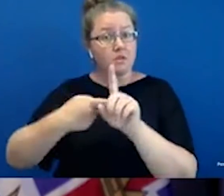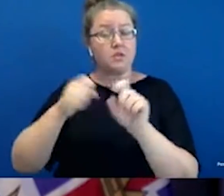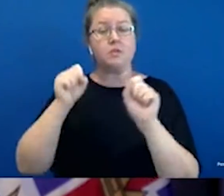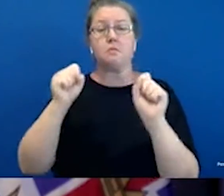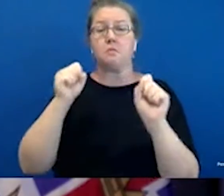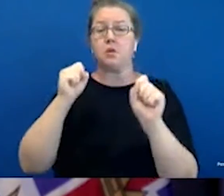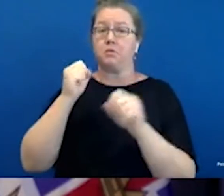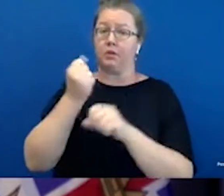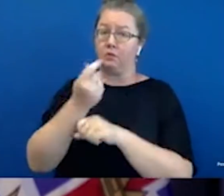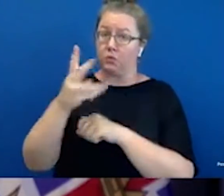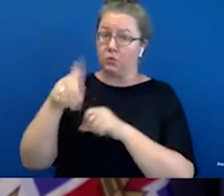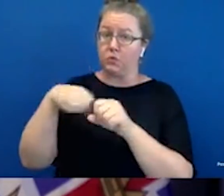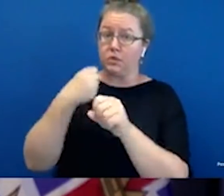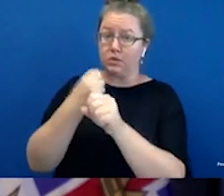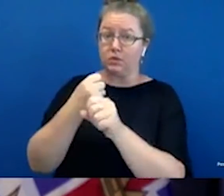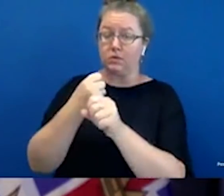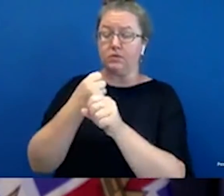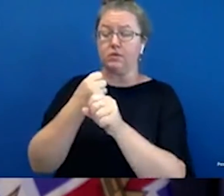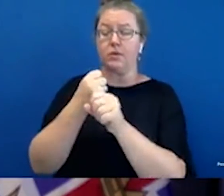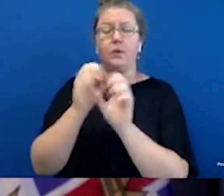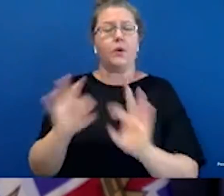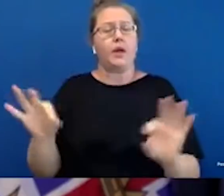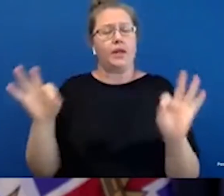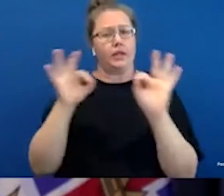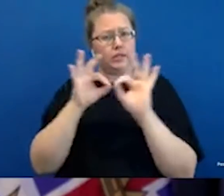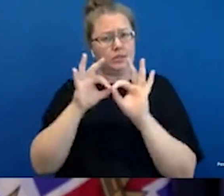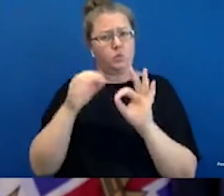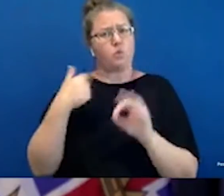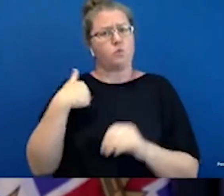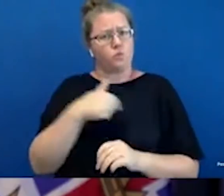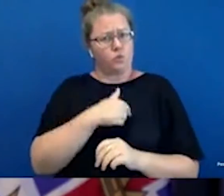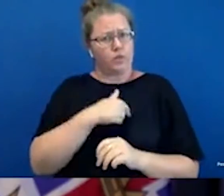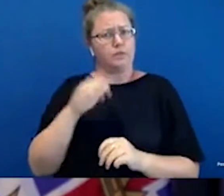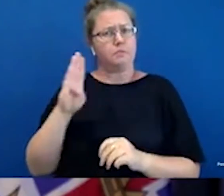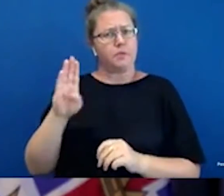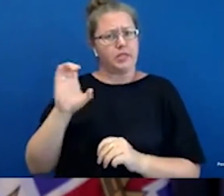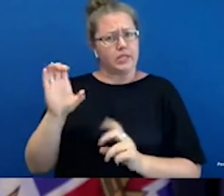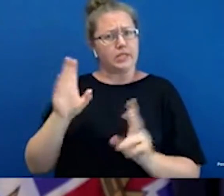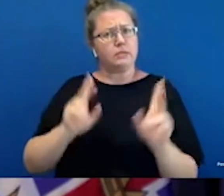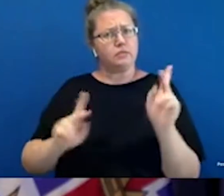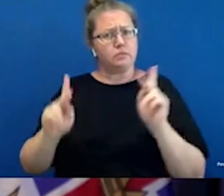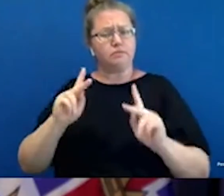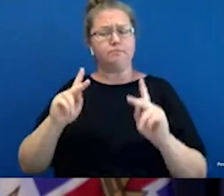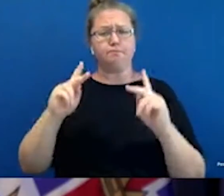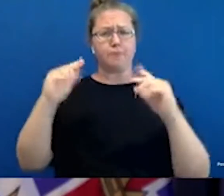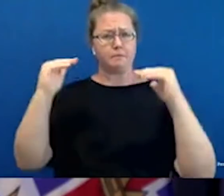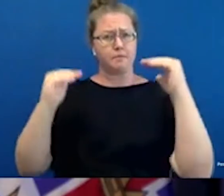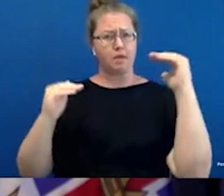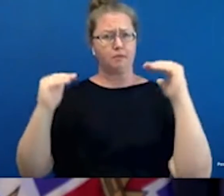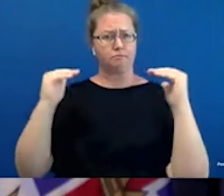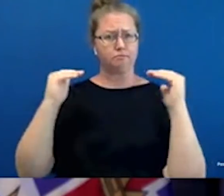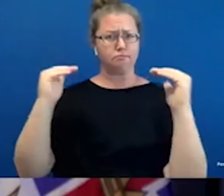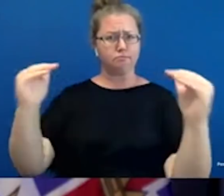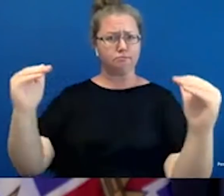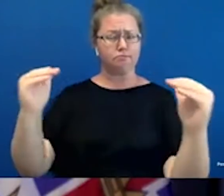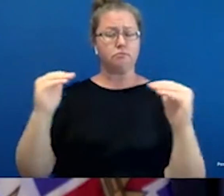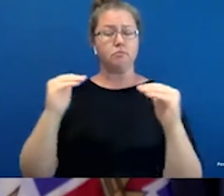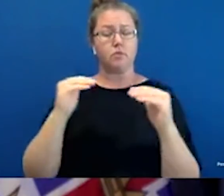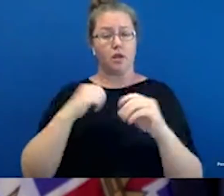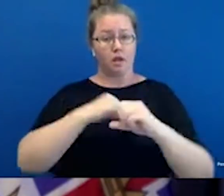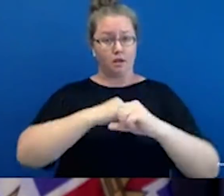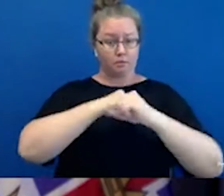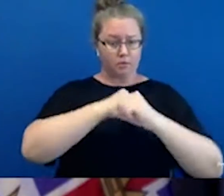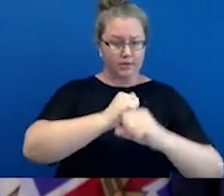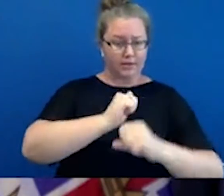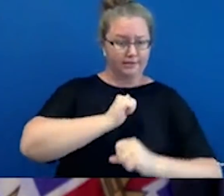years, and we need to continue to find a balance. This balance requires us to do what we need and